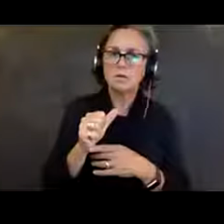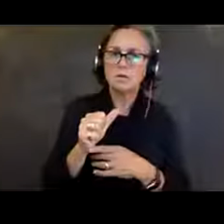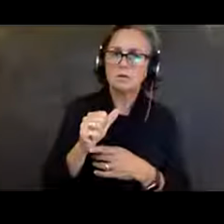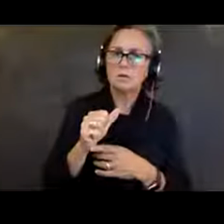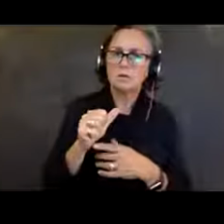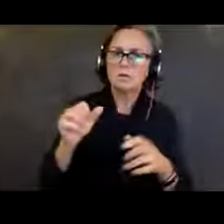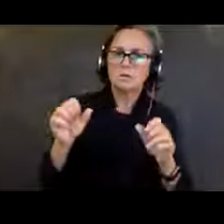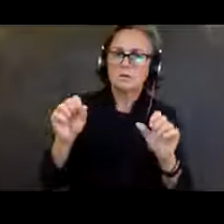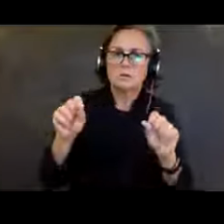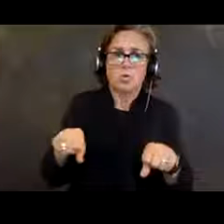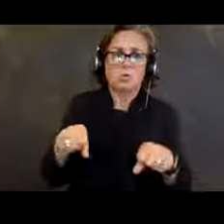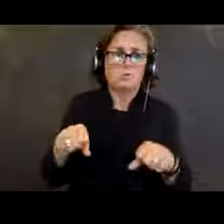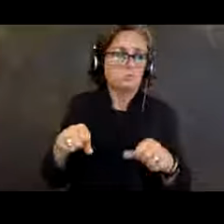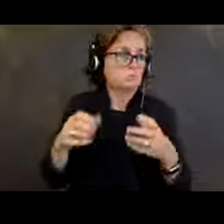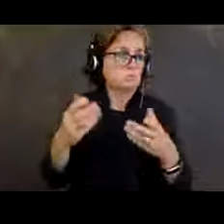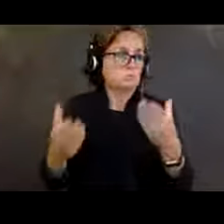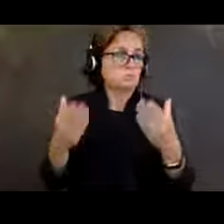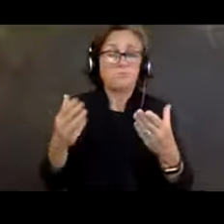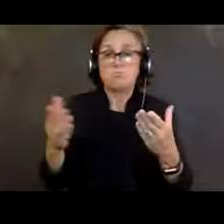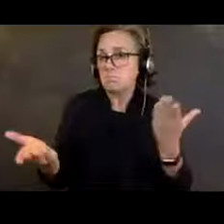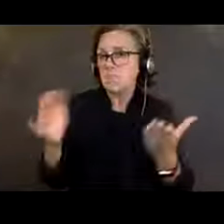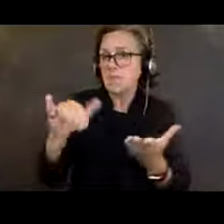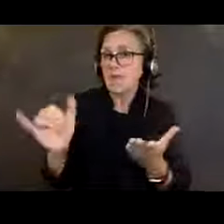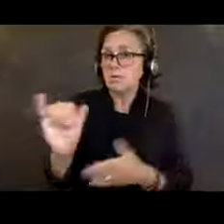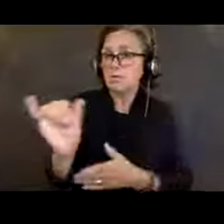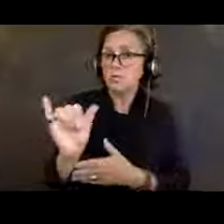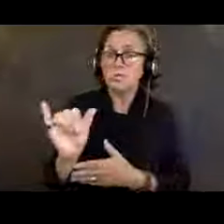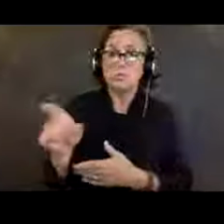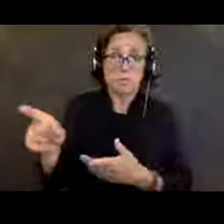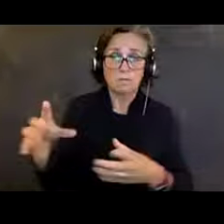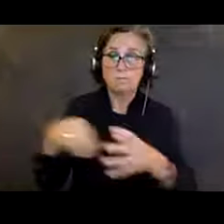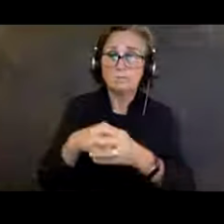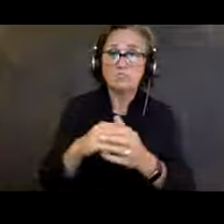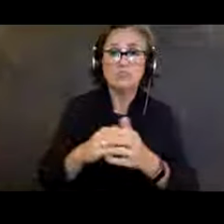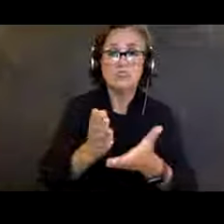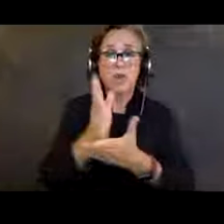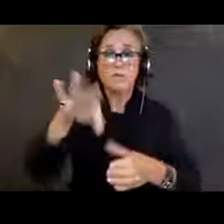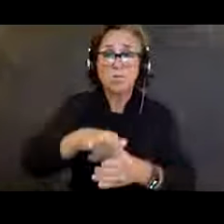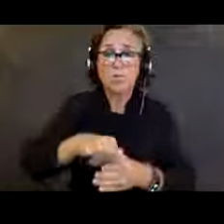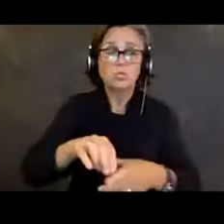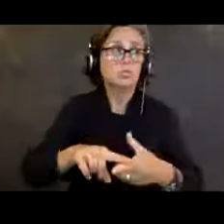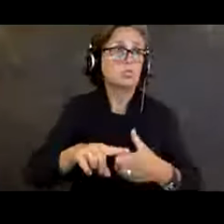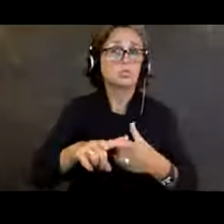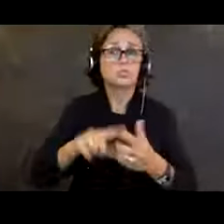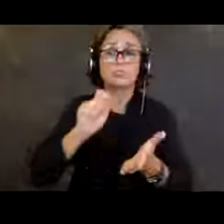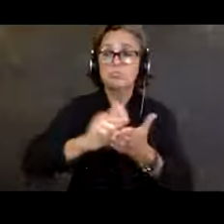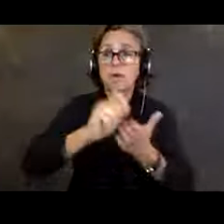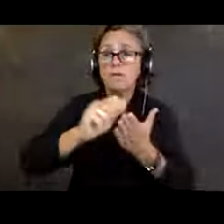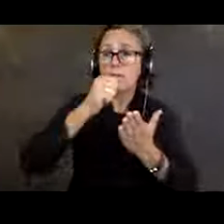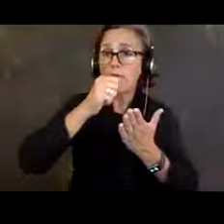could be engaging in the right to vote, writing letters to congressmen, Board of